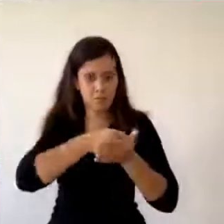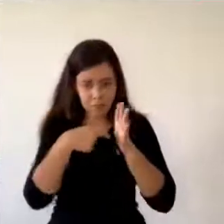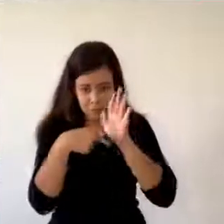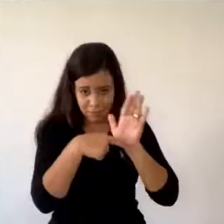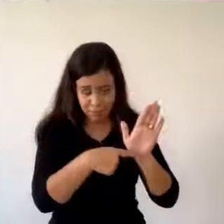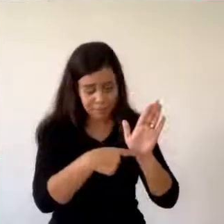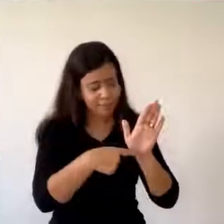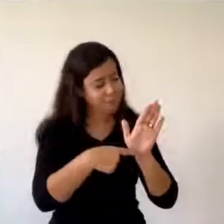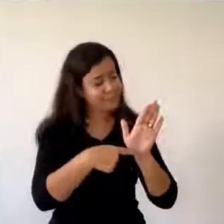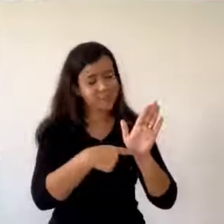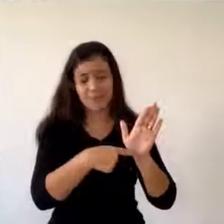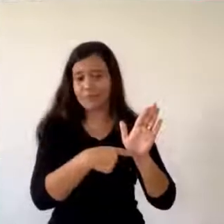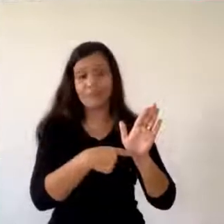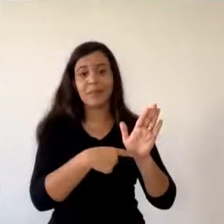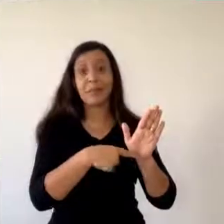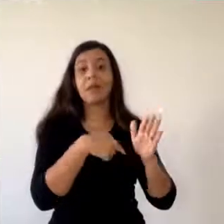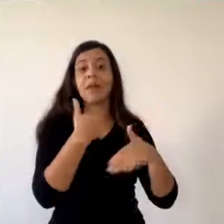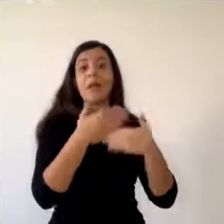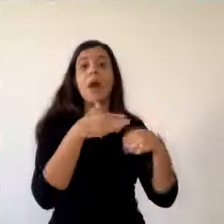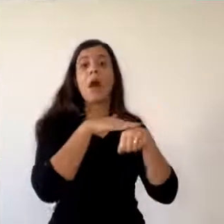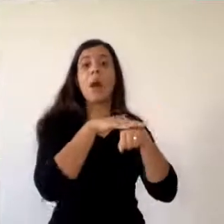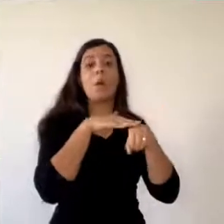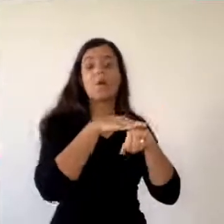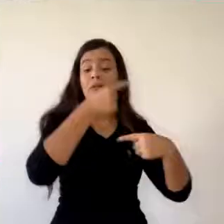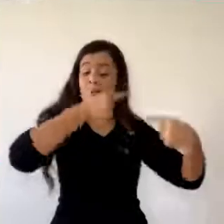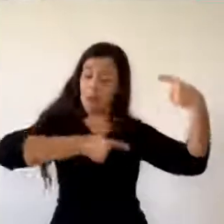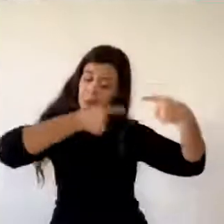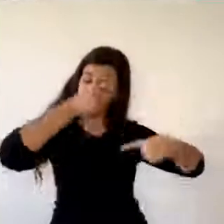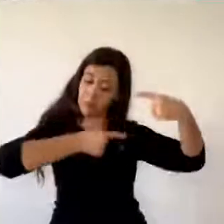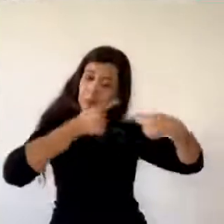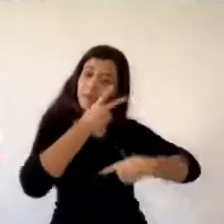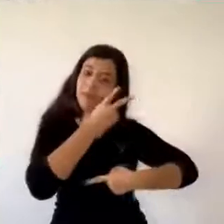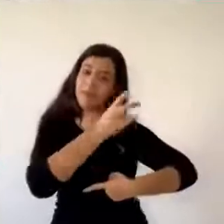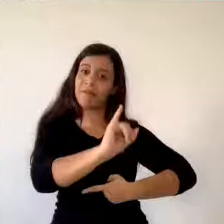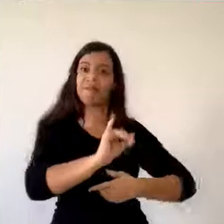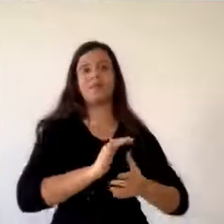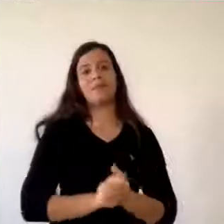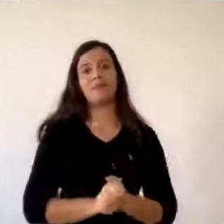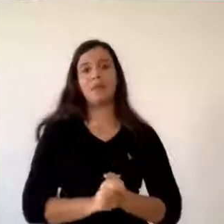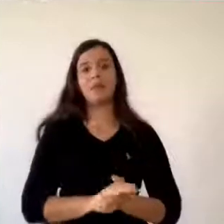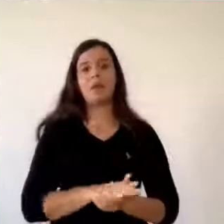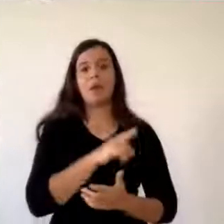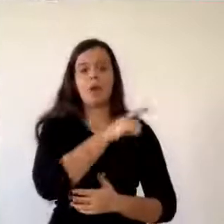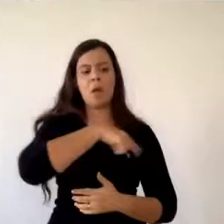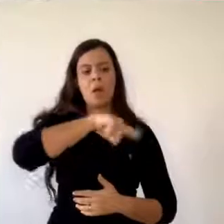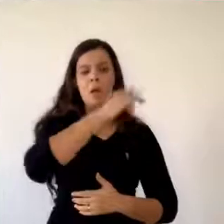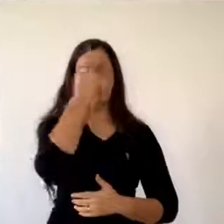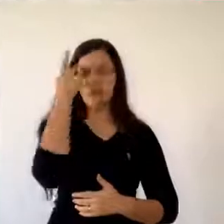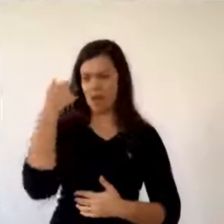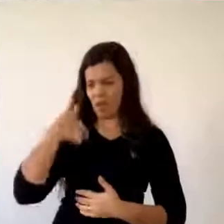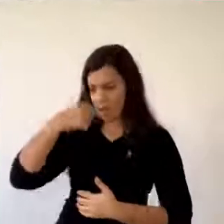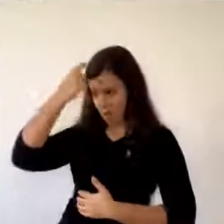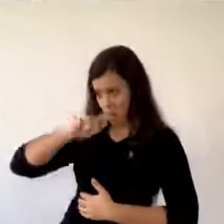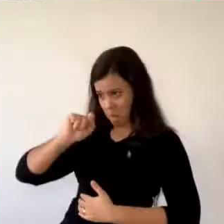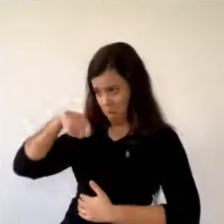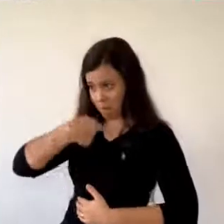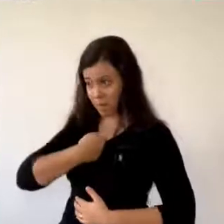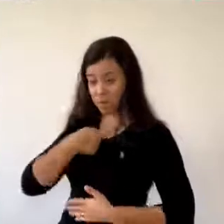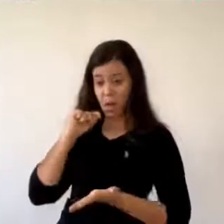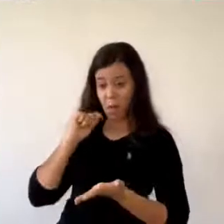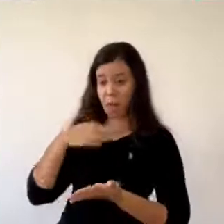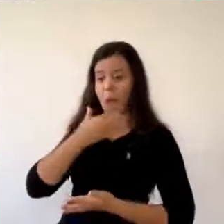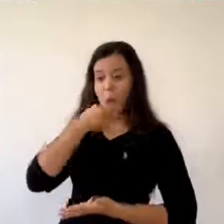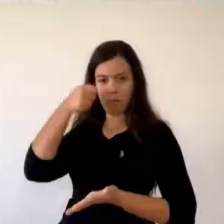Accusing someone of being sexist doesn't help build the conversation. Well, if I'm a